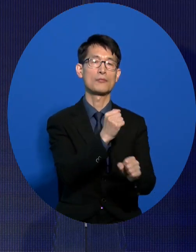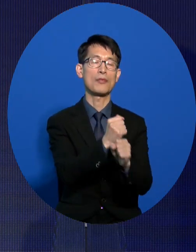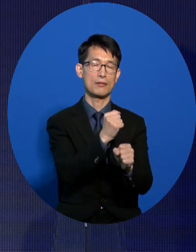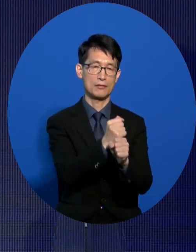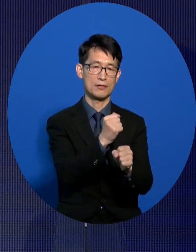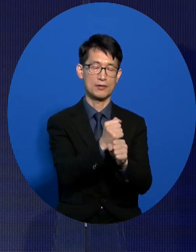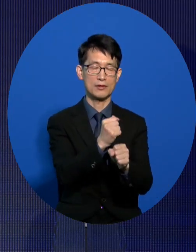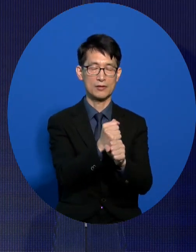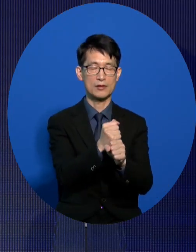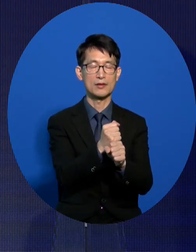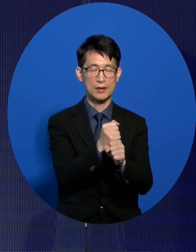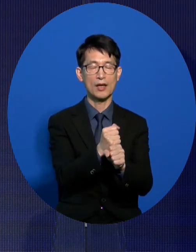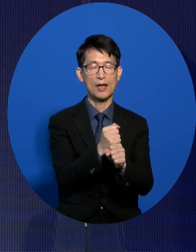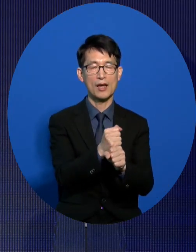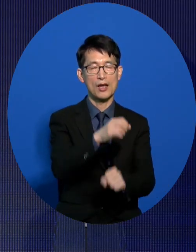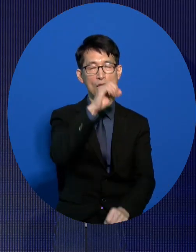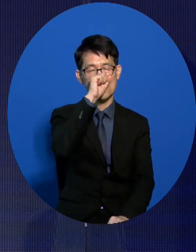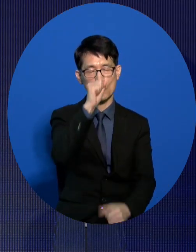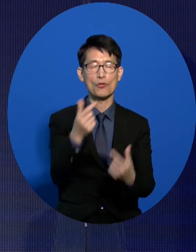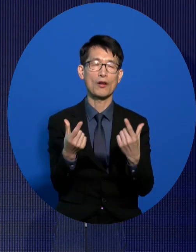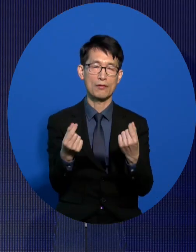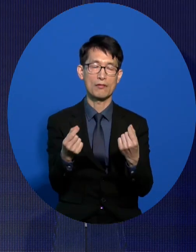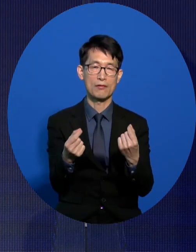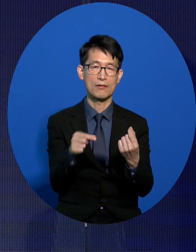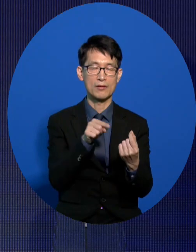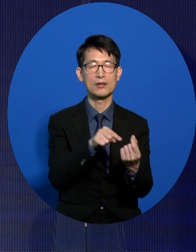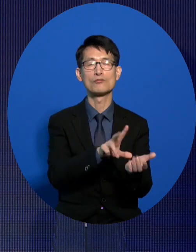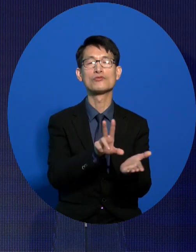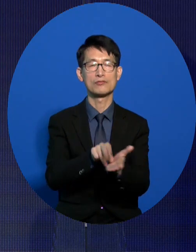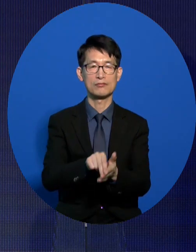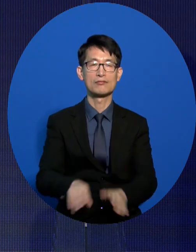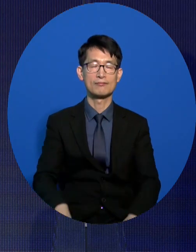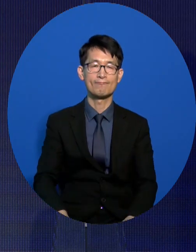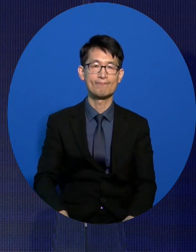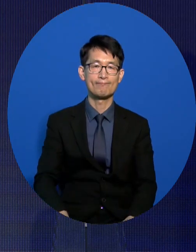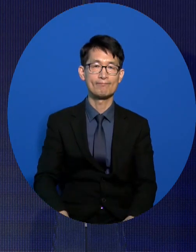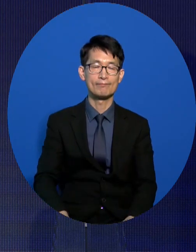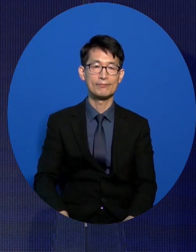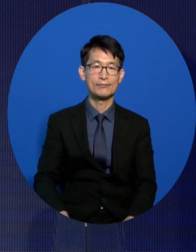be used by all members of society, and that there should be no